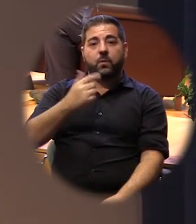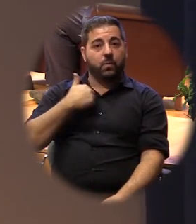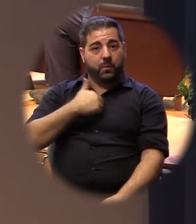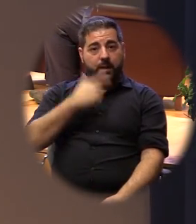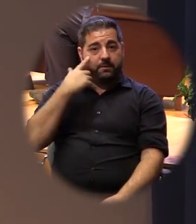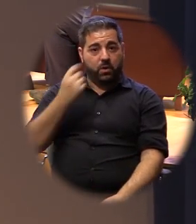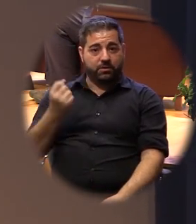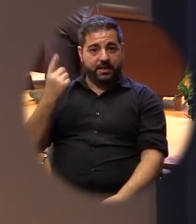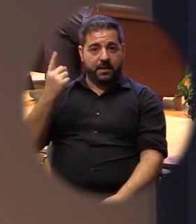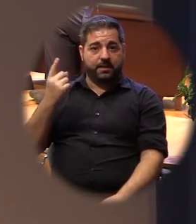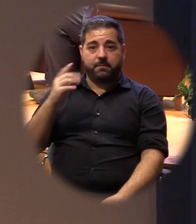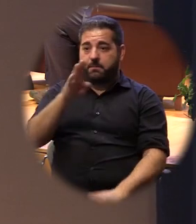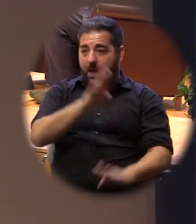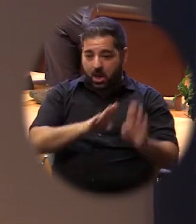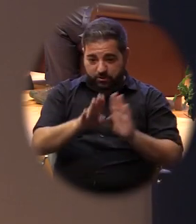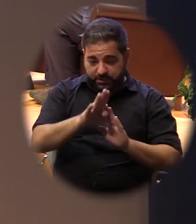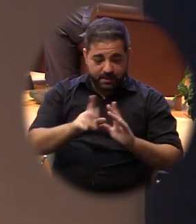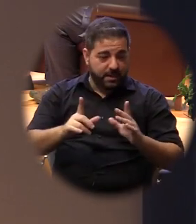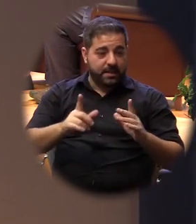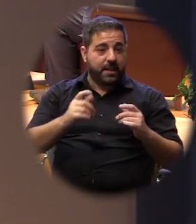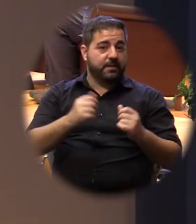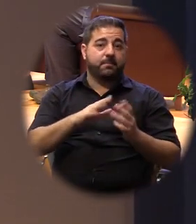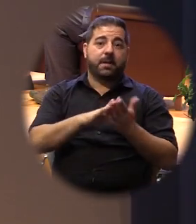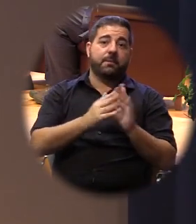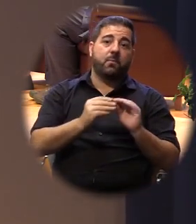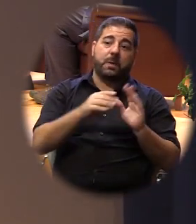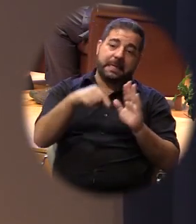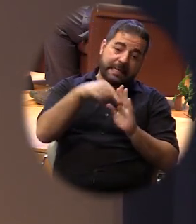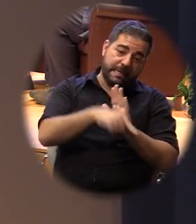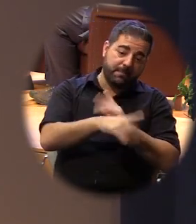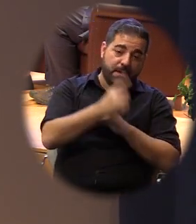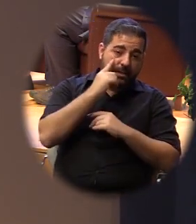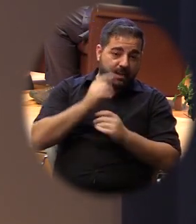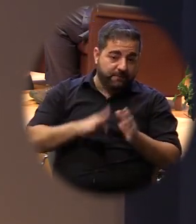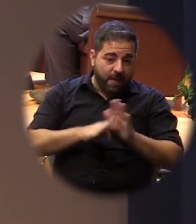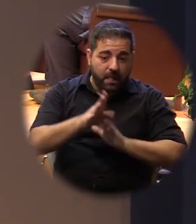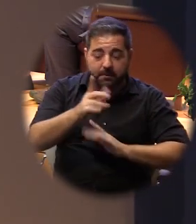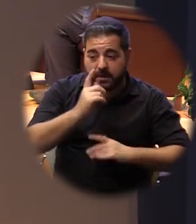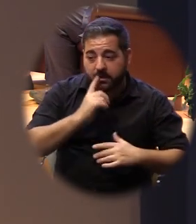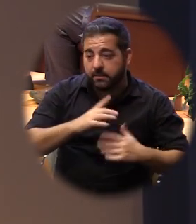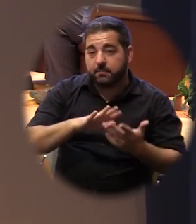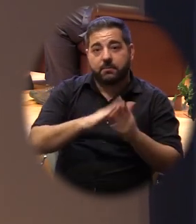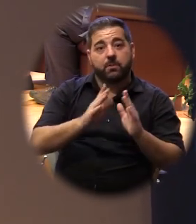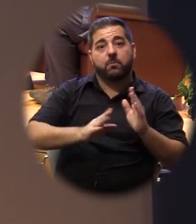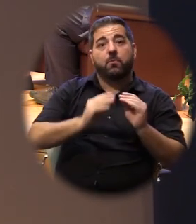understanding of biology that is rich and getting richer, and we have an understanding of development that's rich and getting richer,